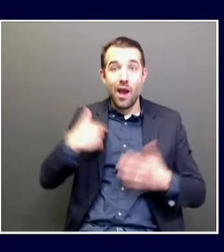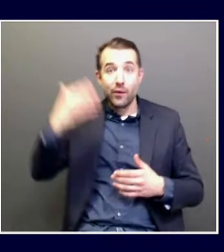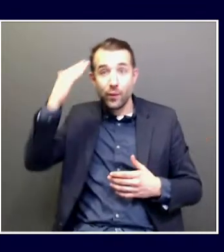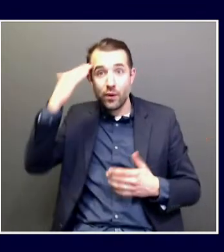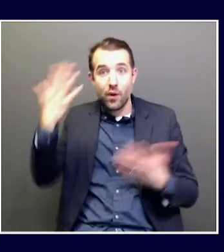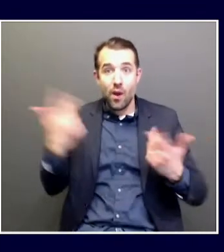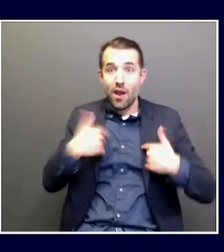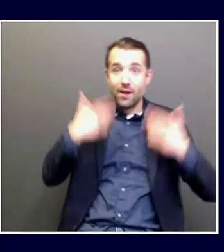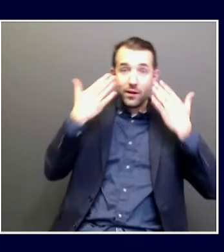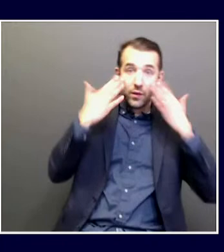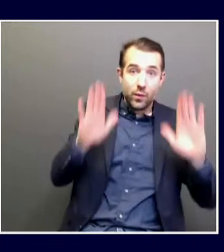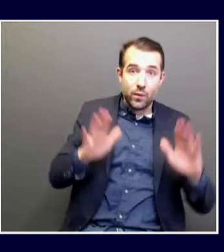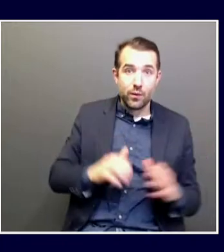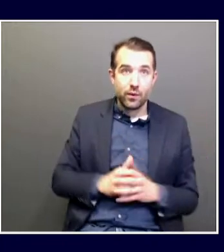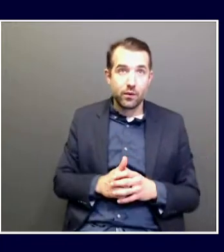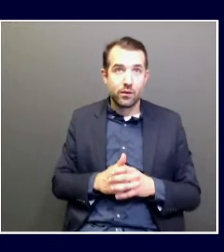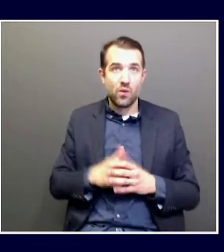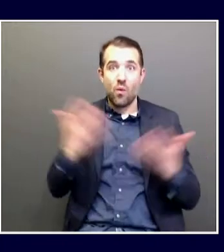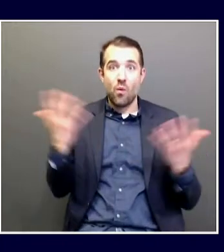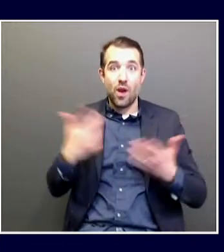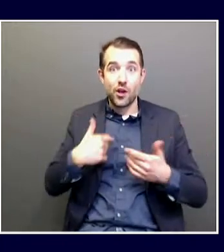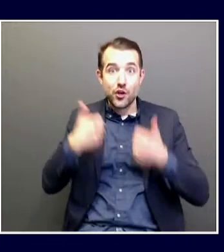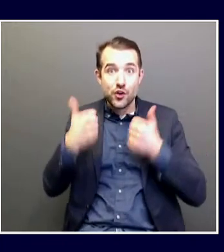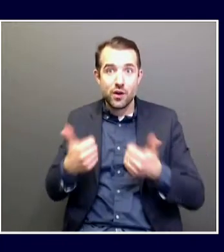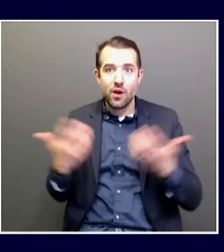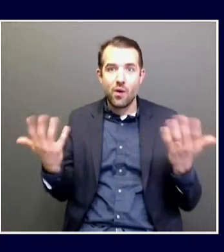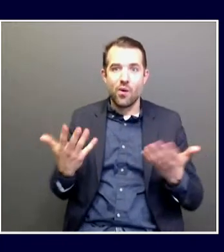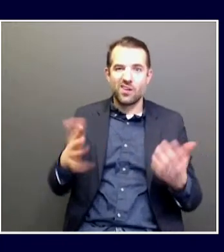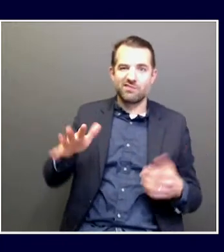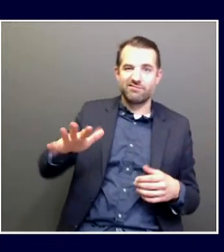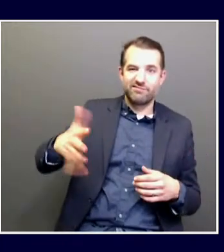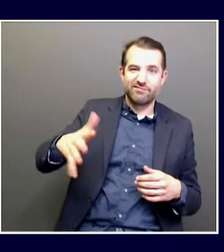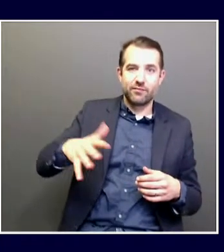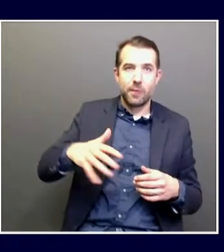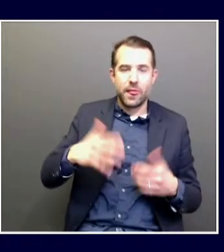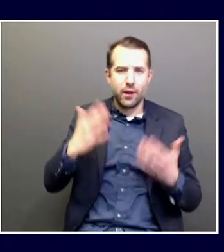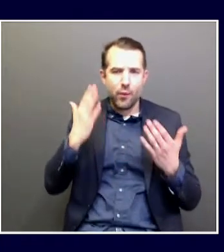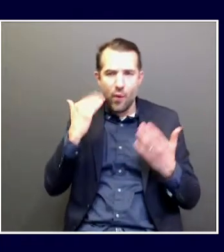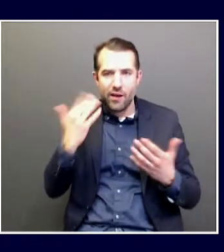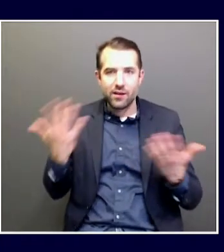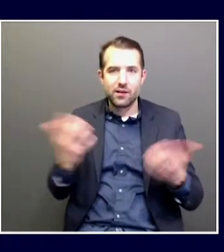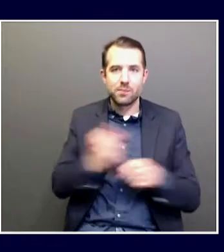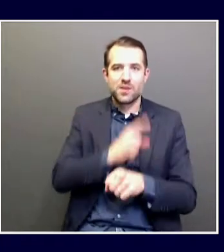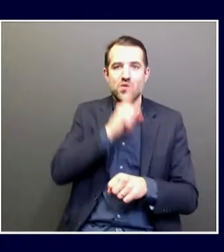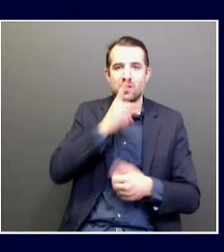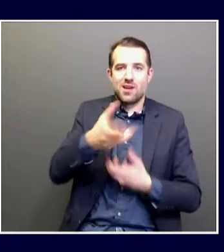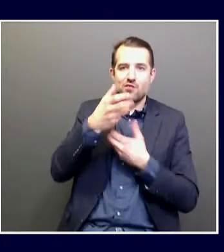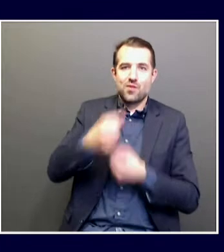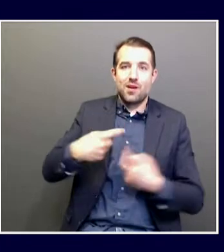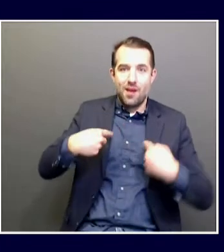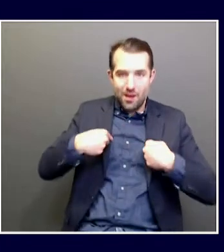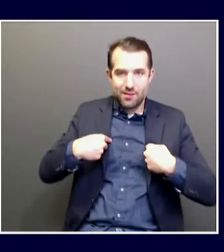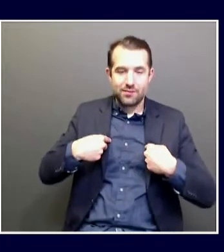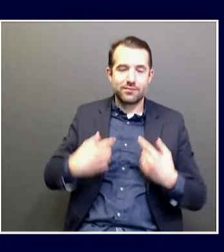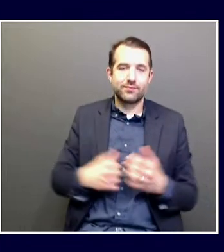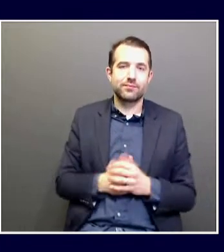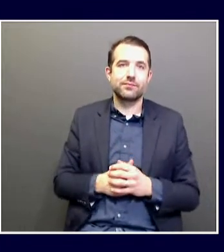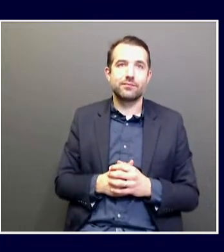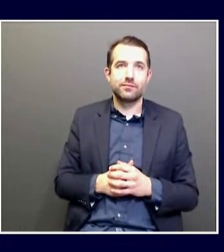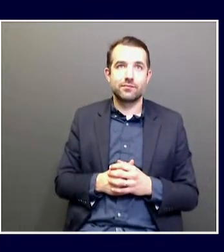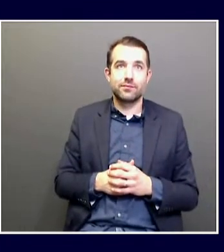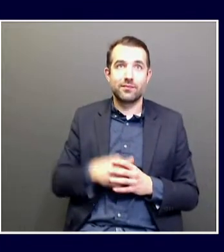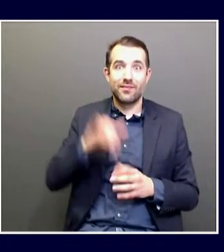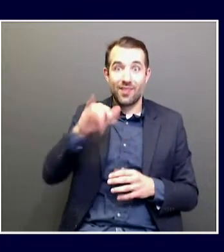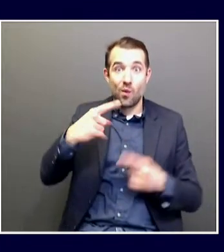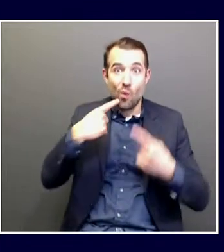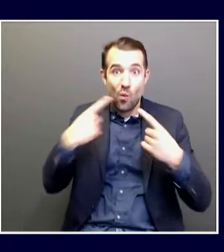of trust so that when we talk about what is effective, people have a sense that, well, these are folks that have been straight